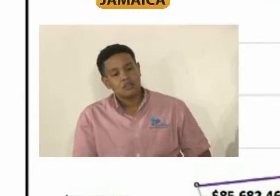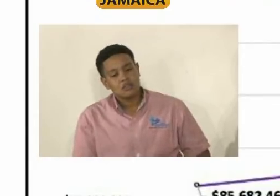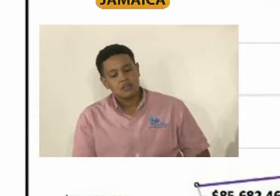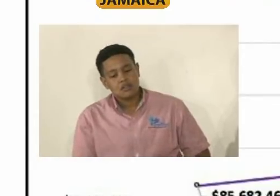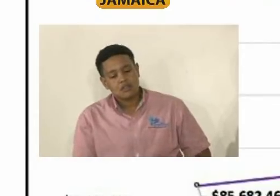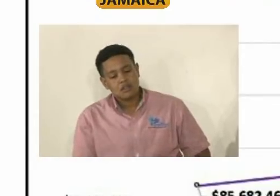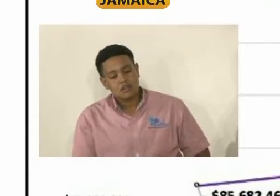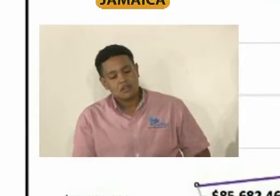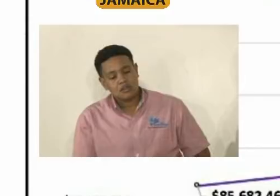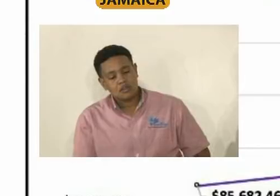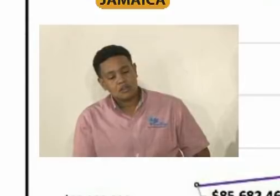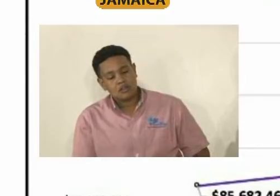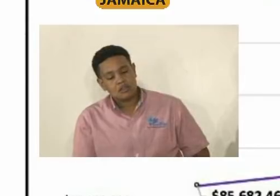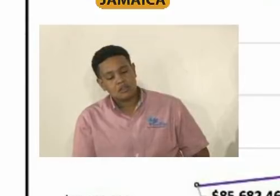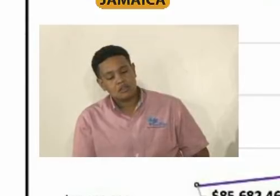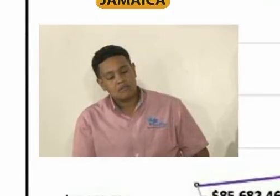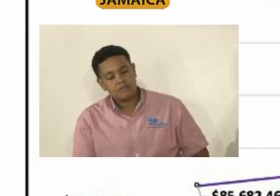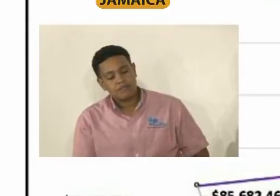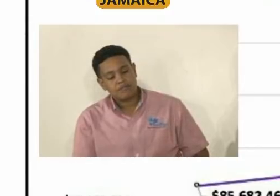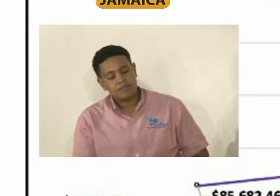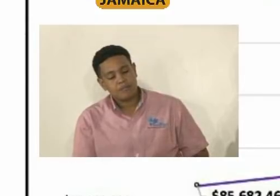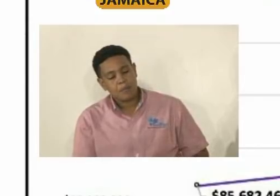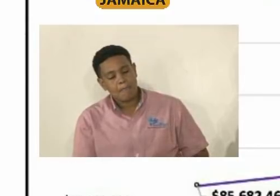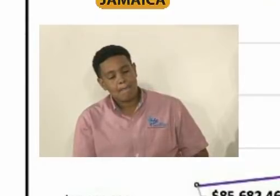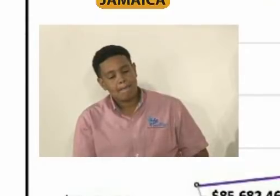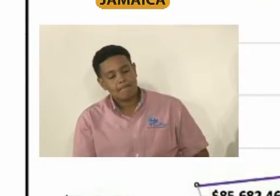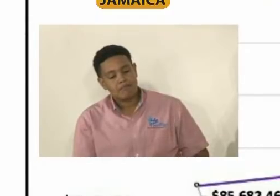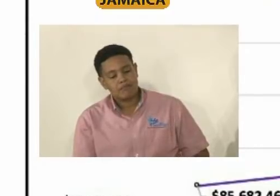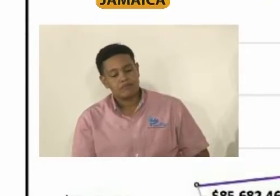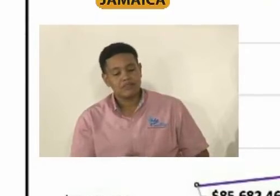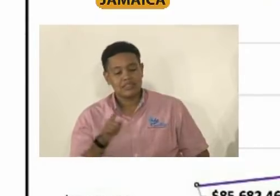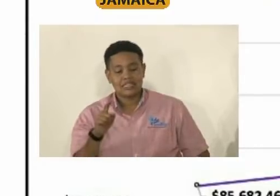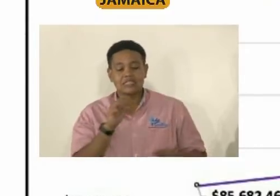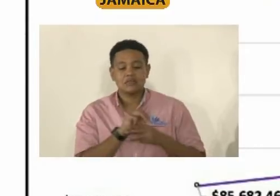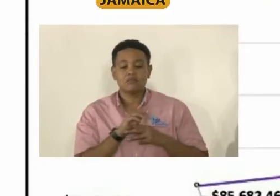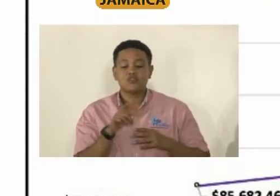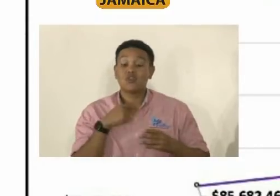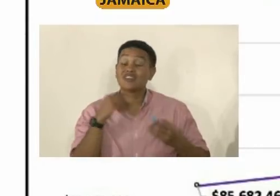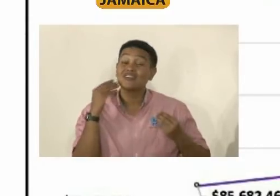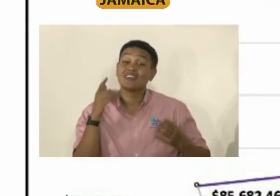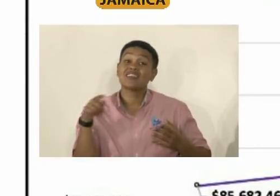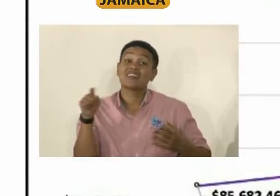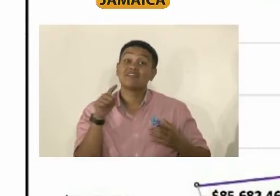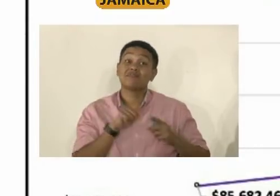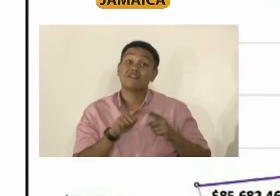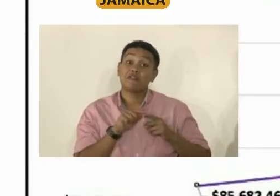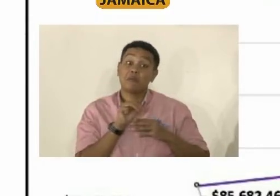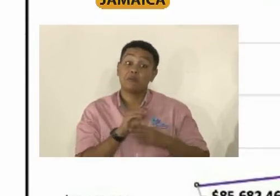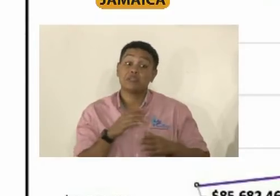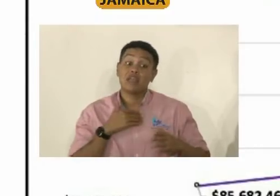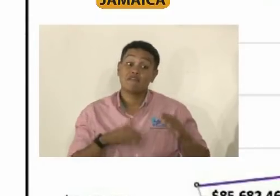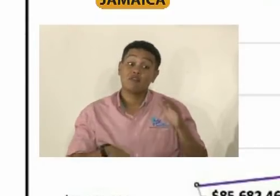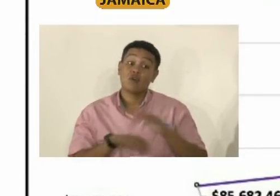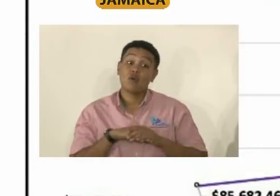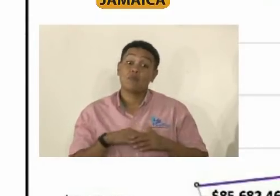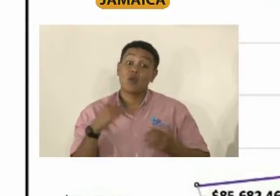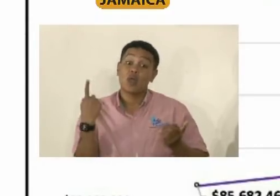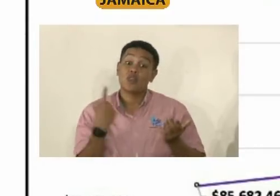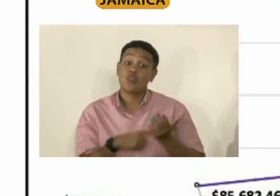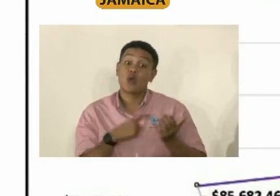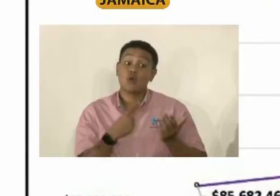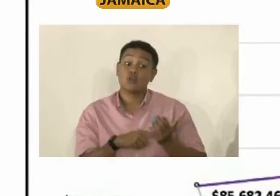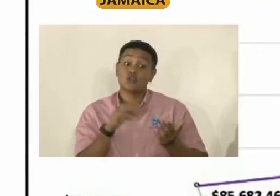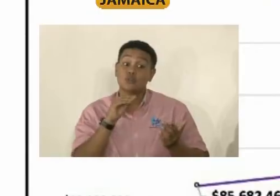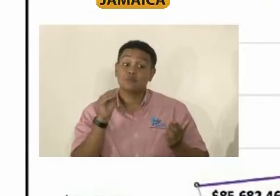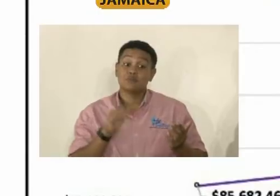This minister, or I should say these ministers, have enjoyed up to 1,000% increase in